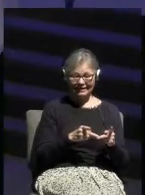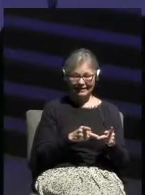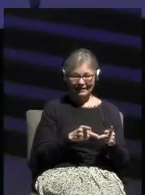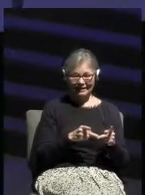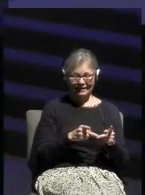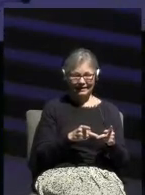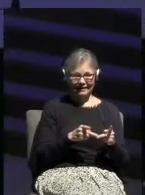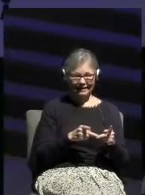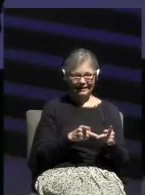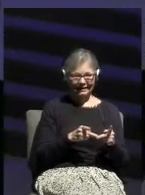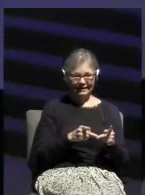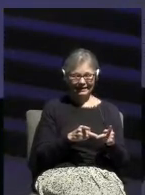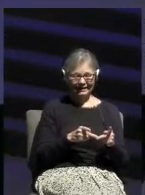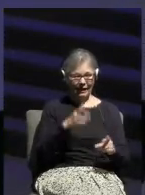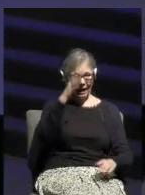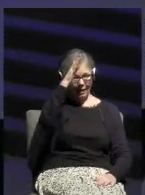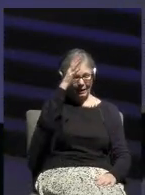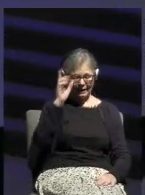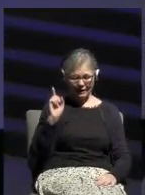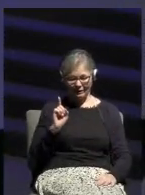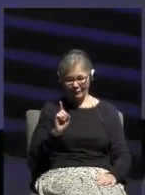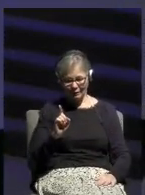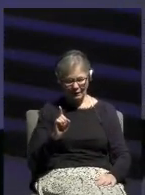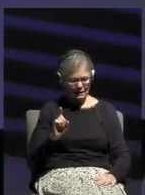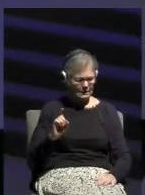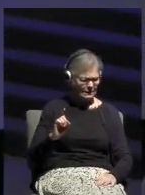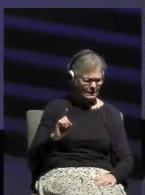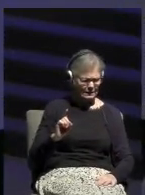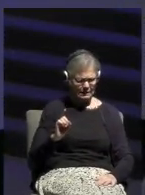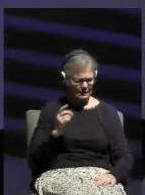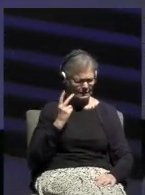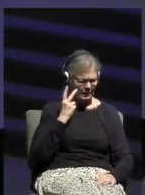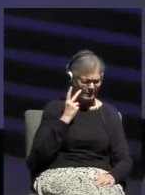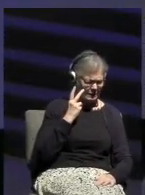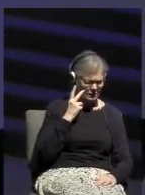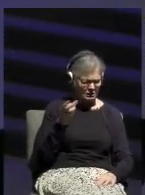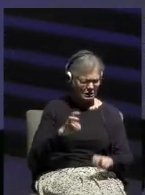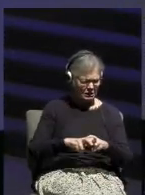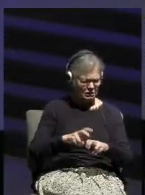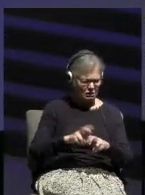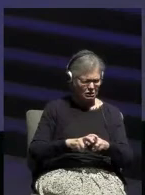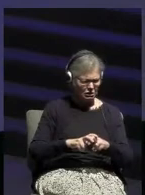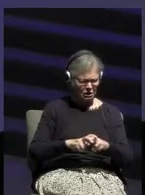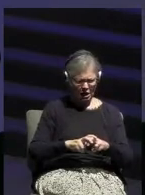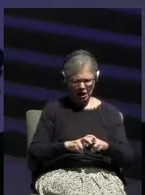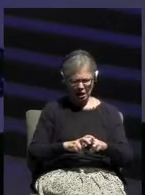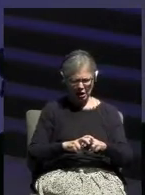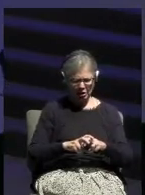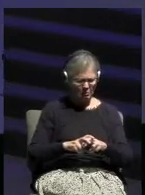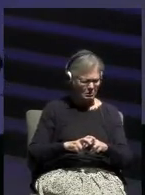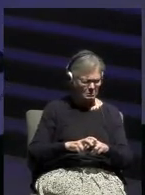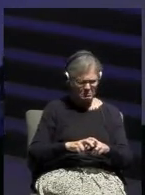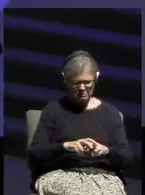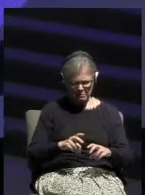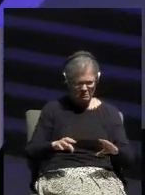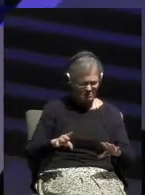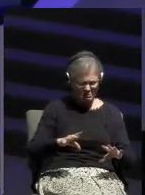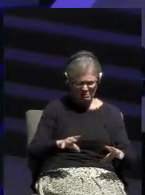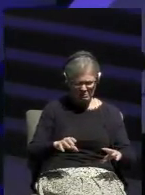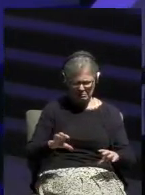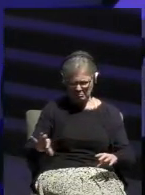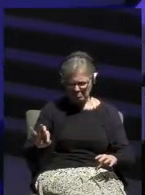it was hilarious. It would be like, all right, let's see. Okay, yeah. Now we're not going to do